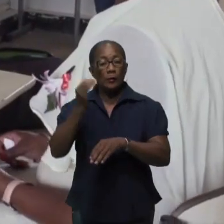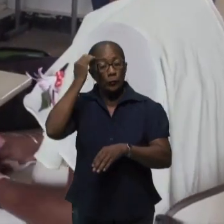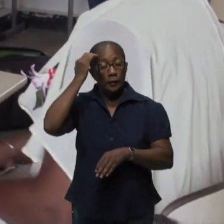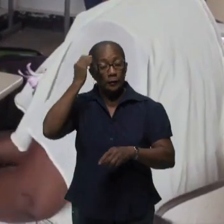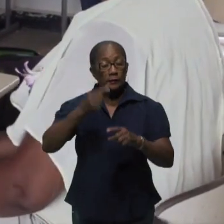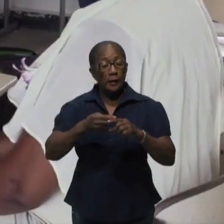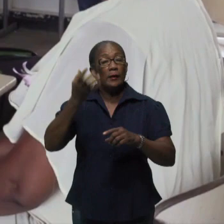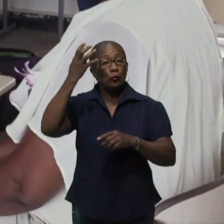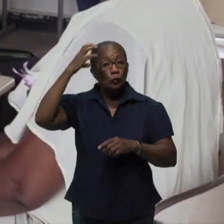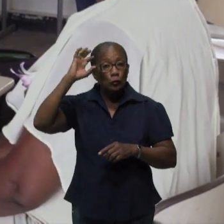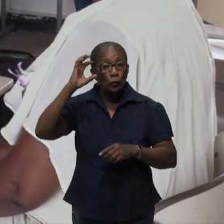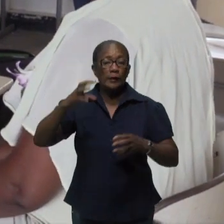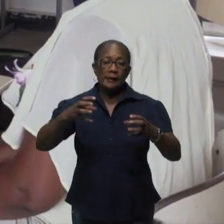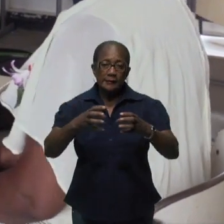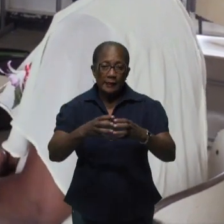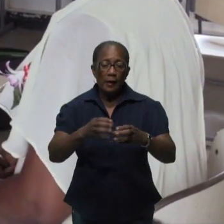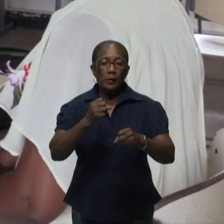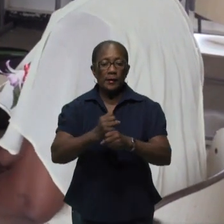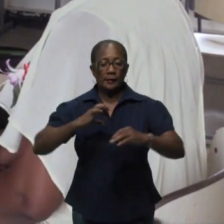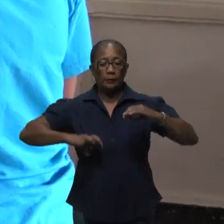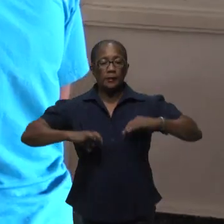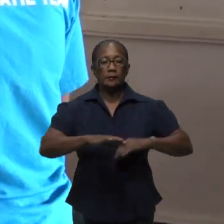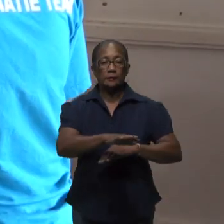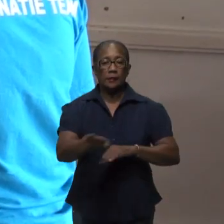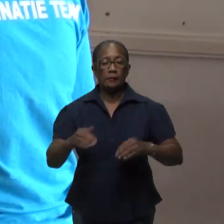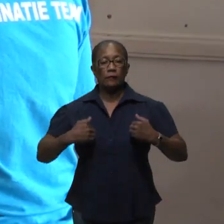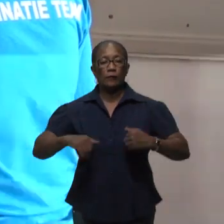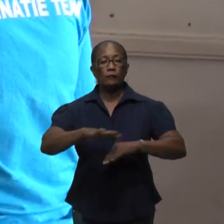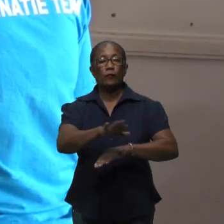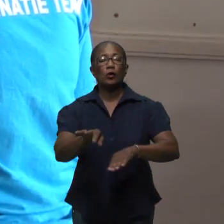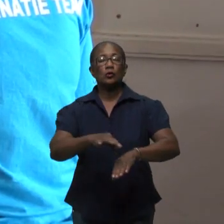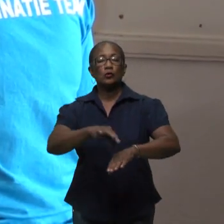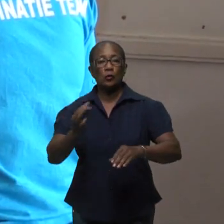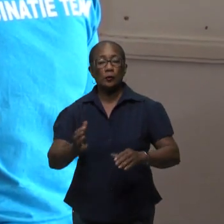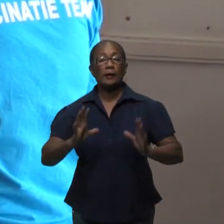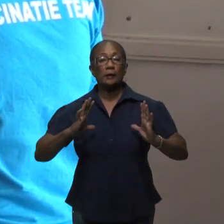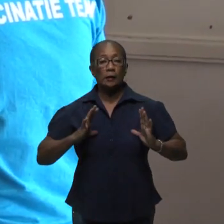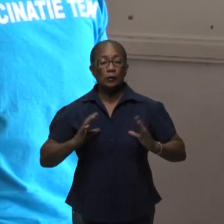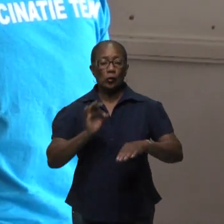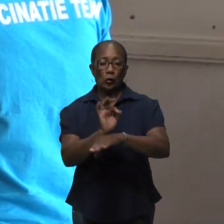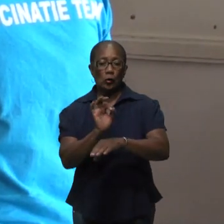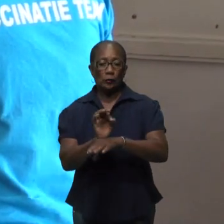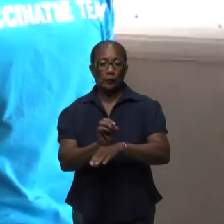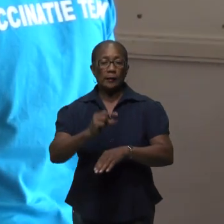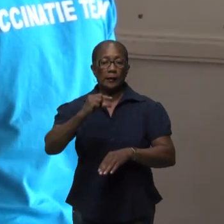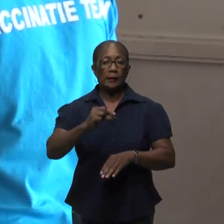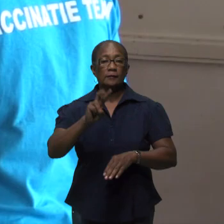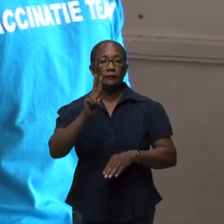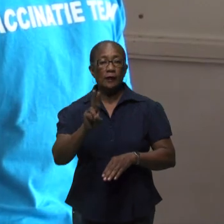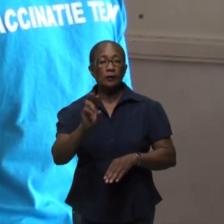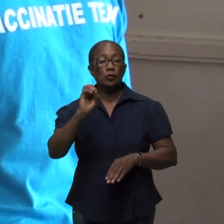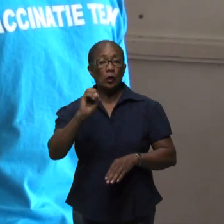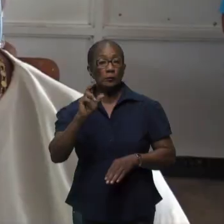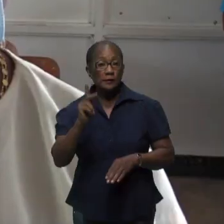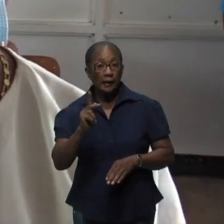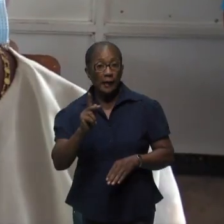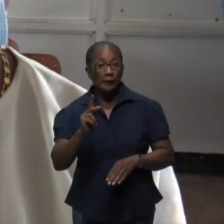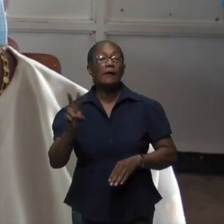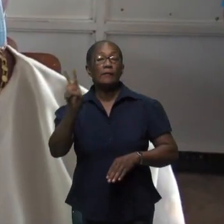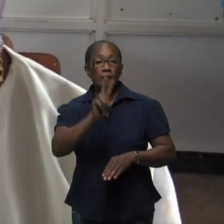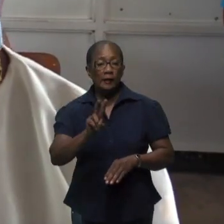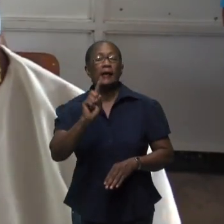Day of the Minister of Education, Science and Culture in collaboration with the Ministry of Public Health. Director